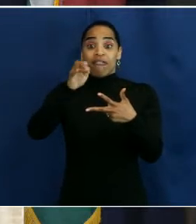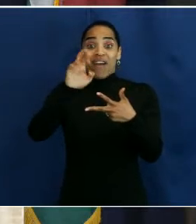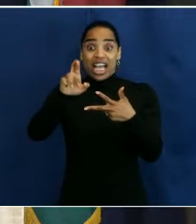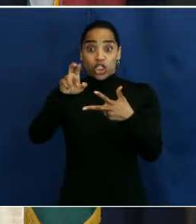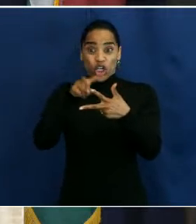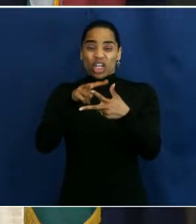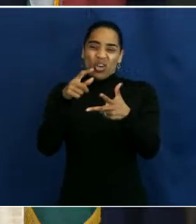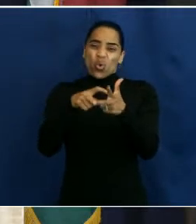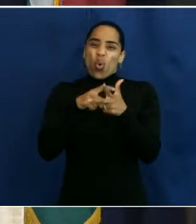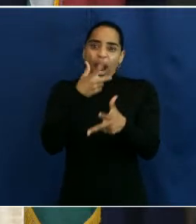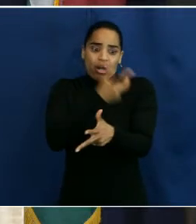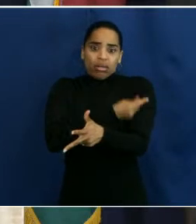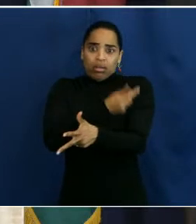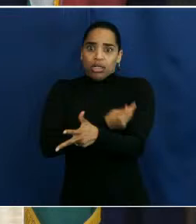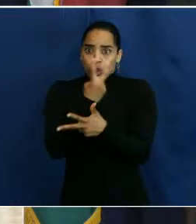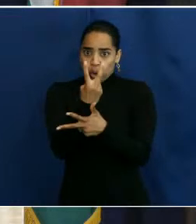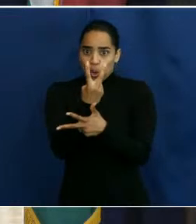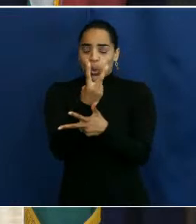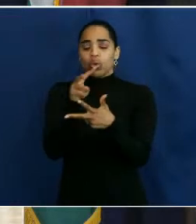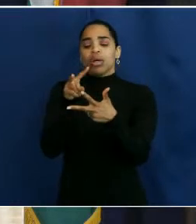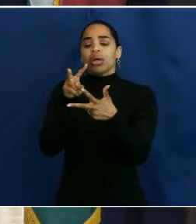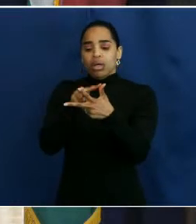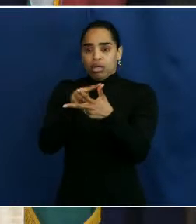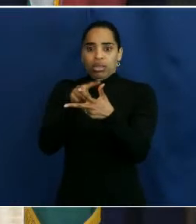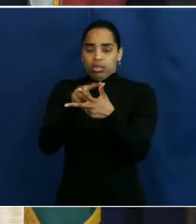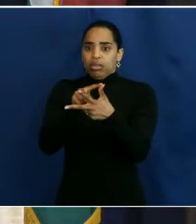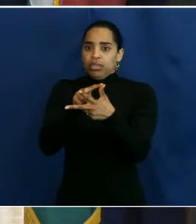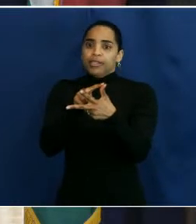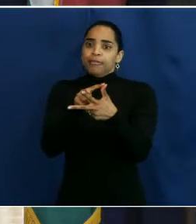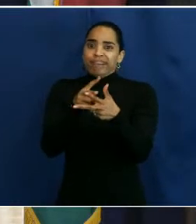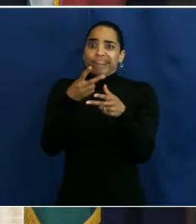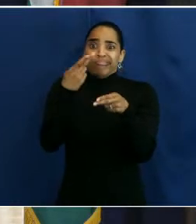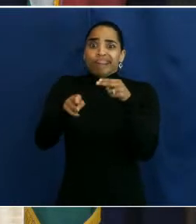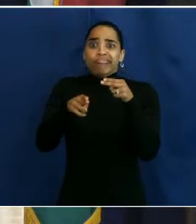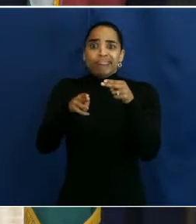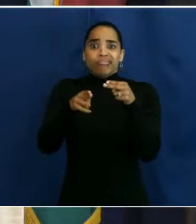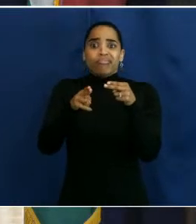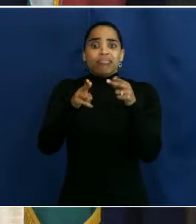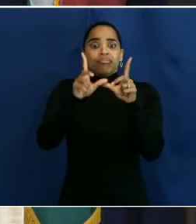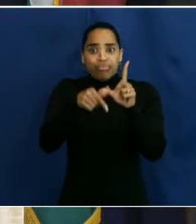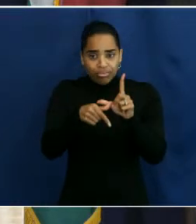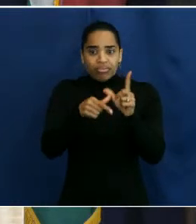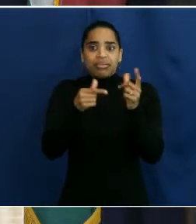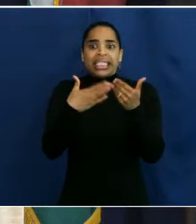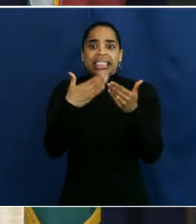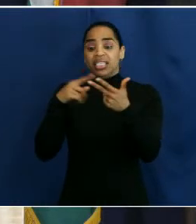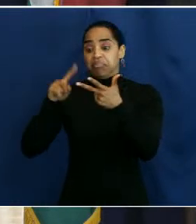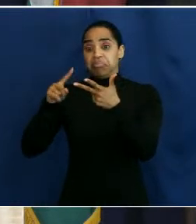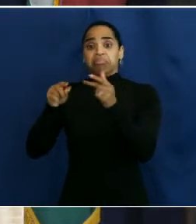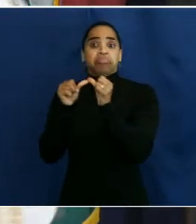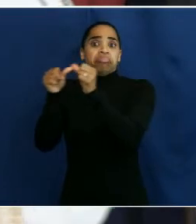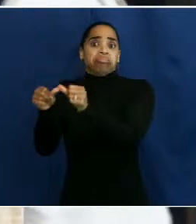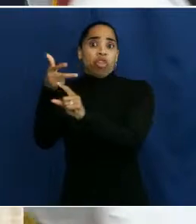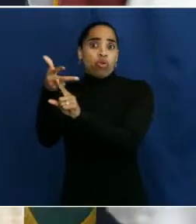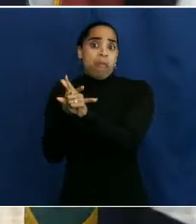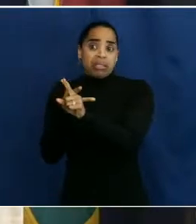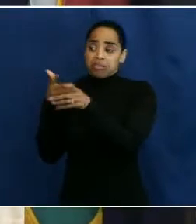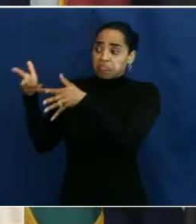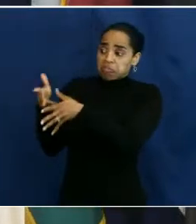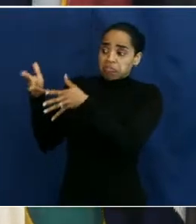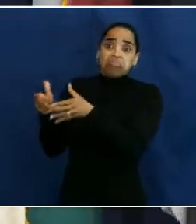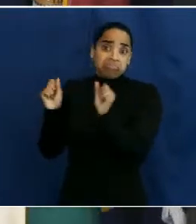2-dose series of Pfizer and Moderna, it has a much longer refrigerator shelf life.